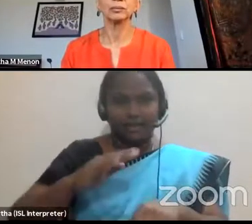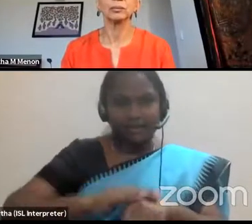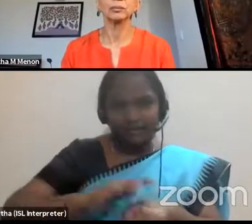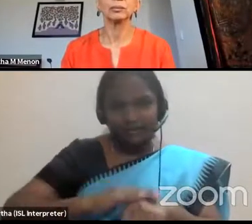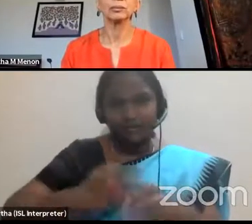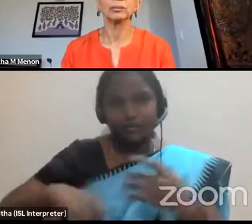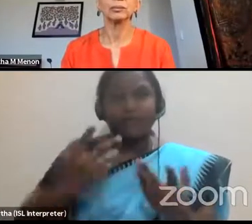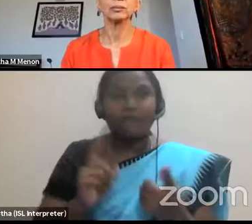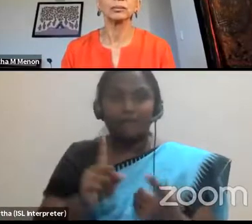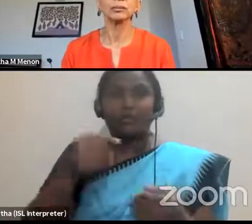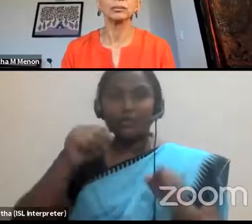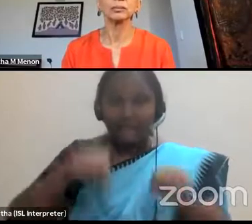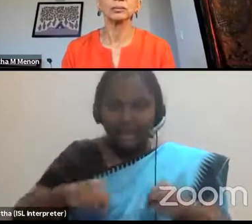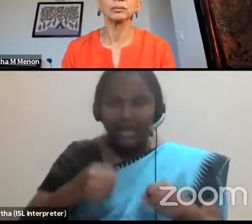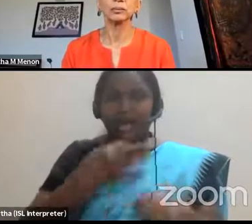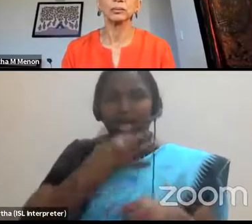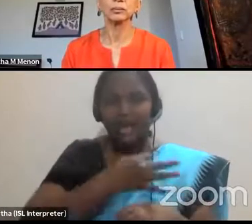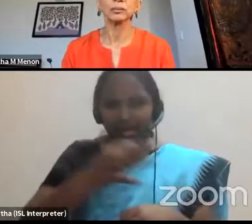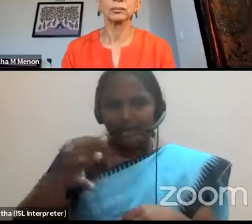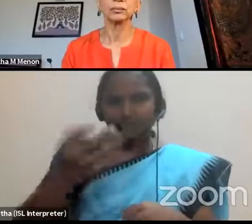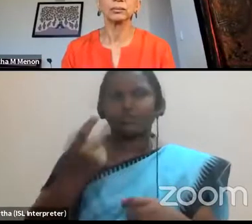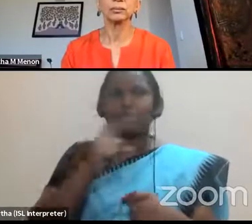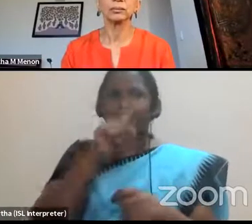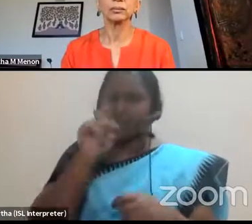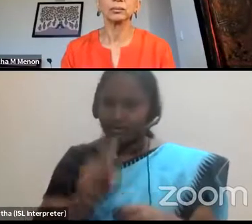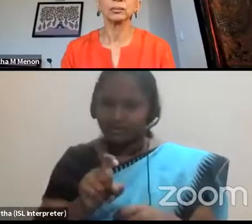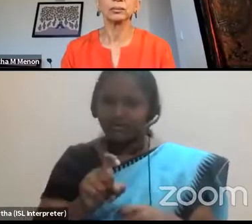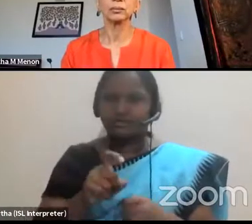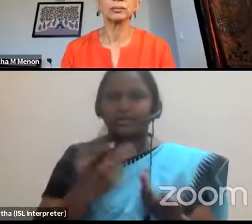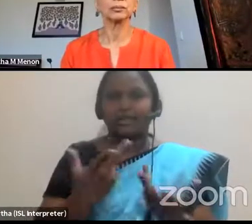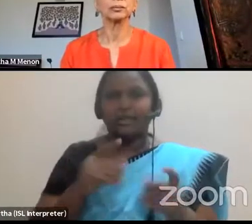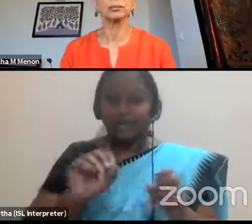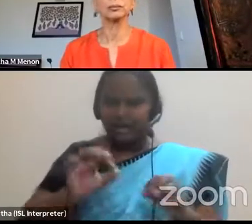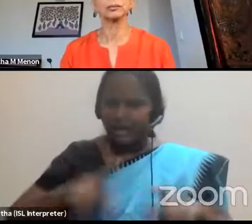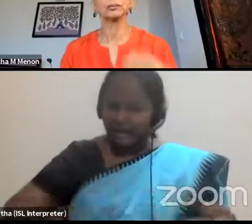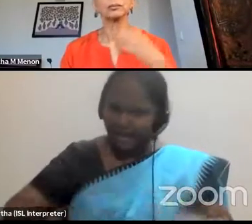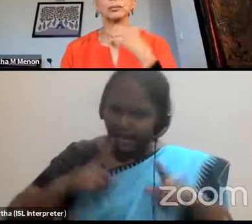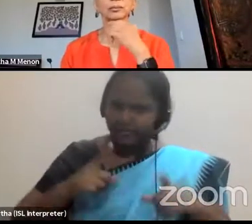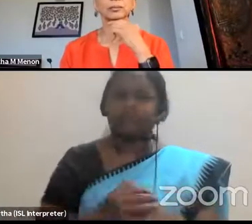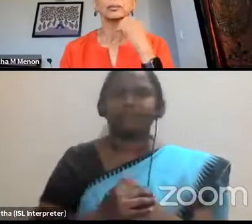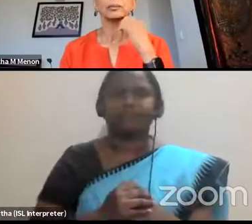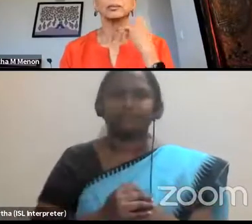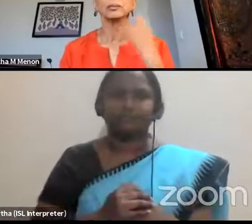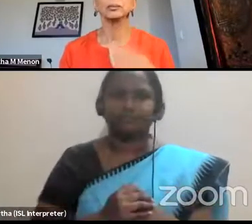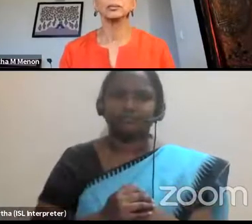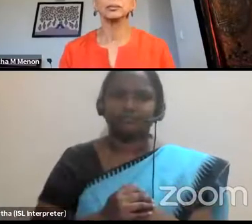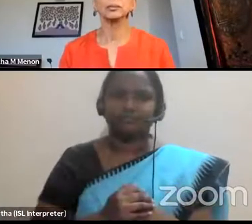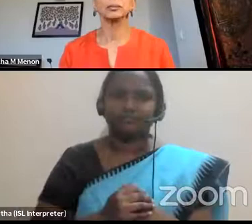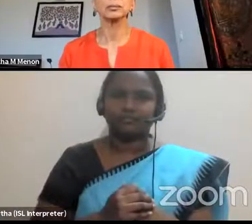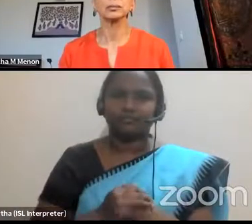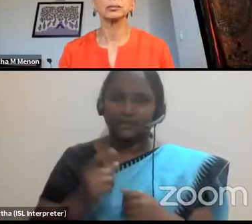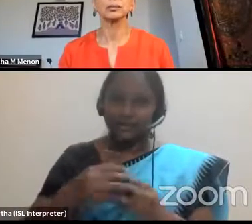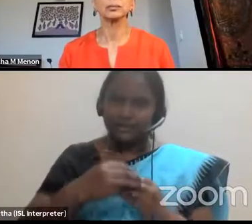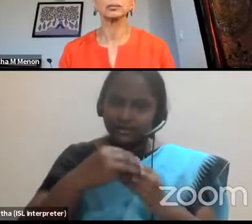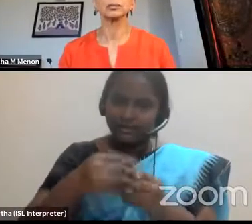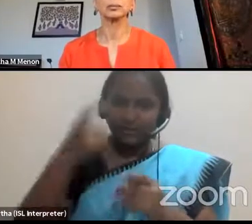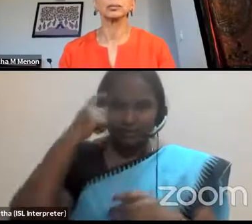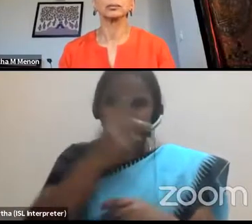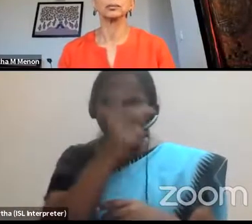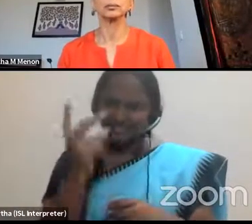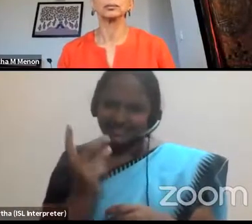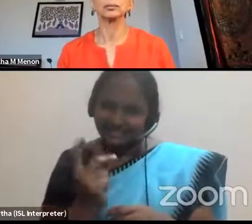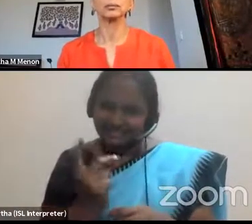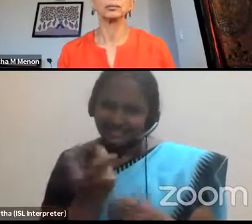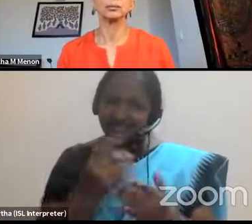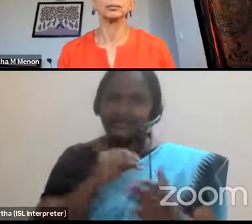experience where you can ask Hussain a question related to his life. And we leave the second